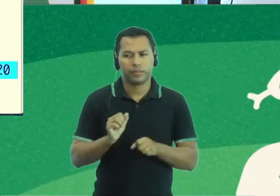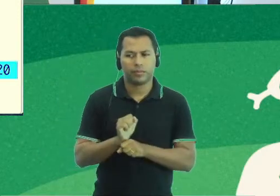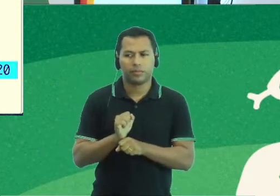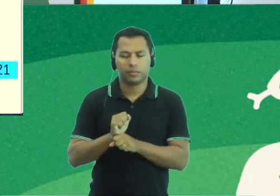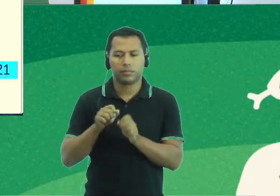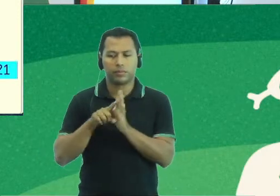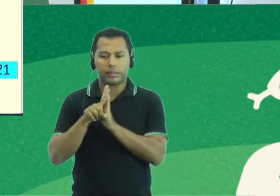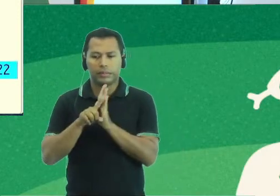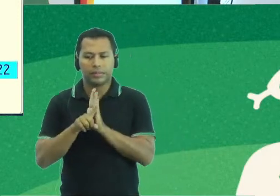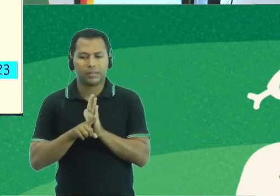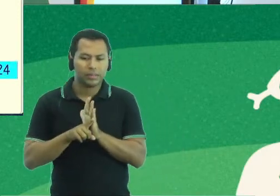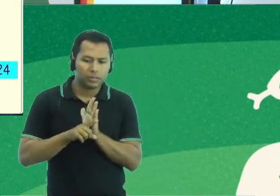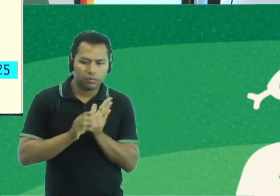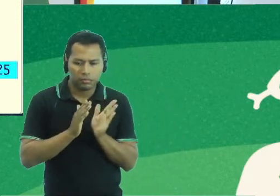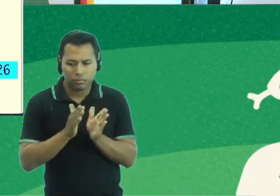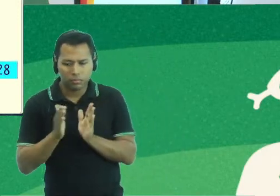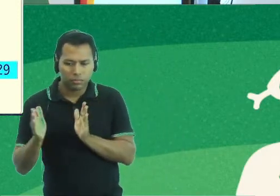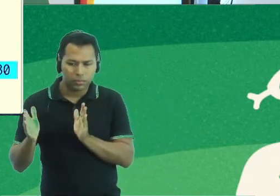be